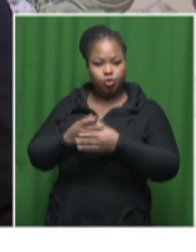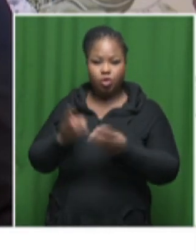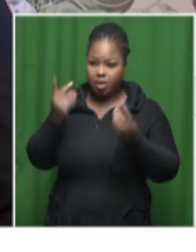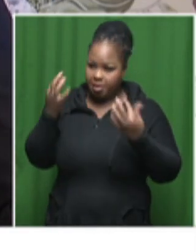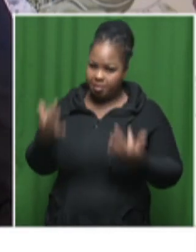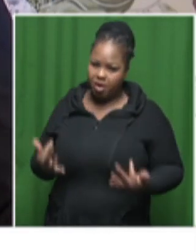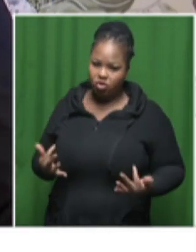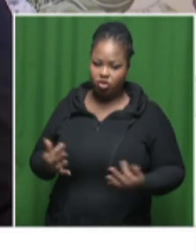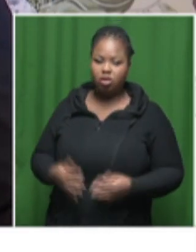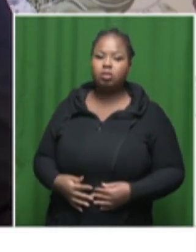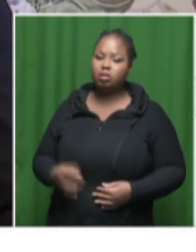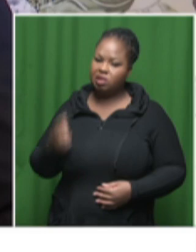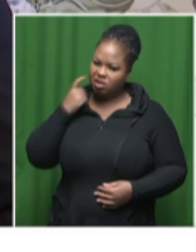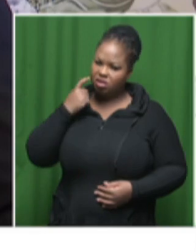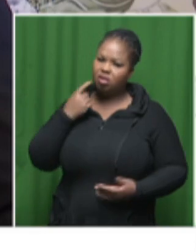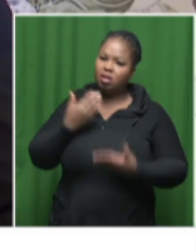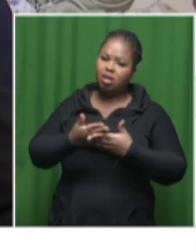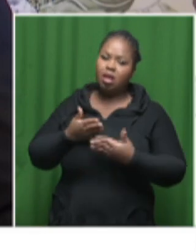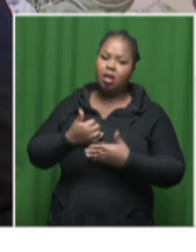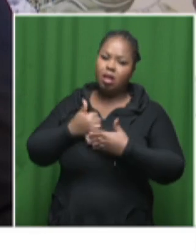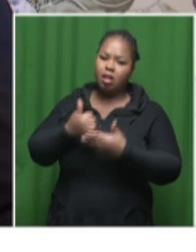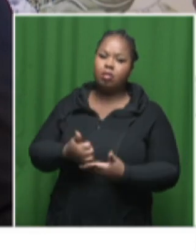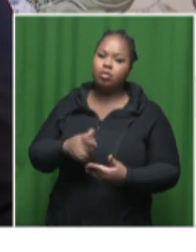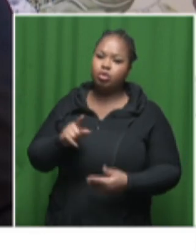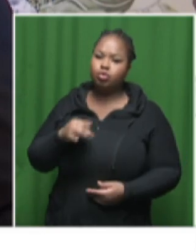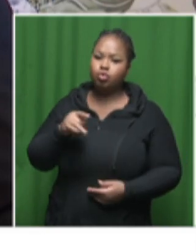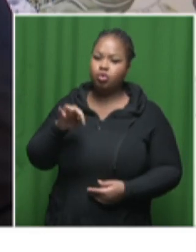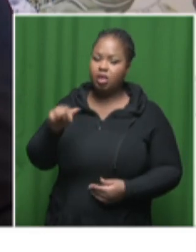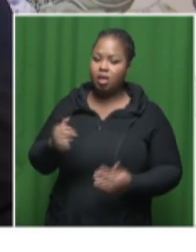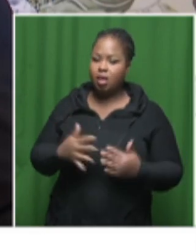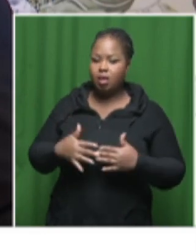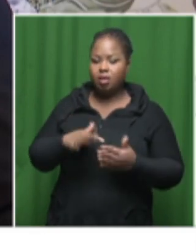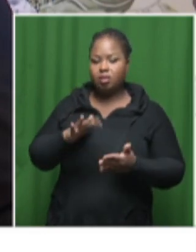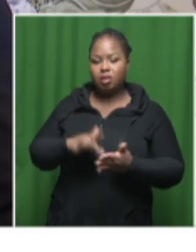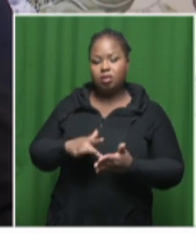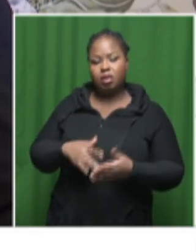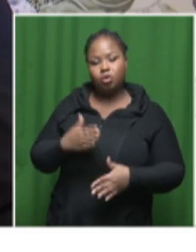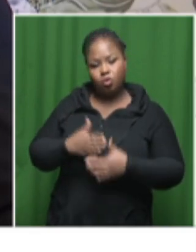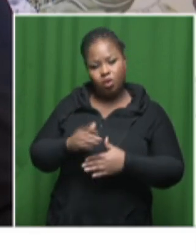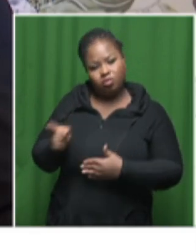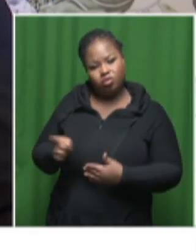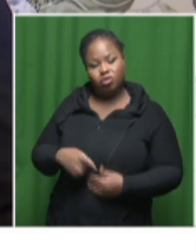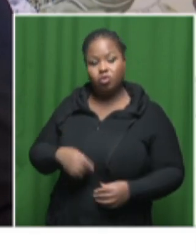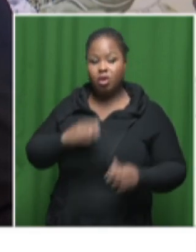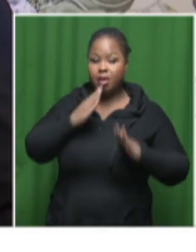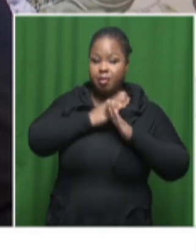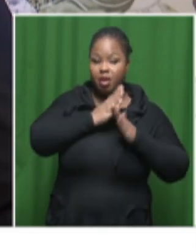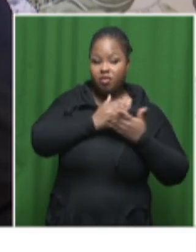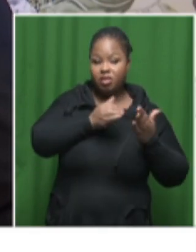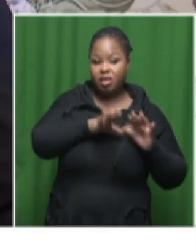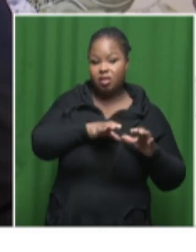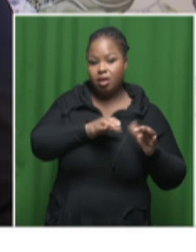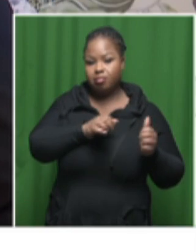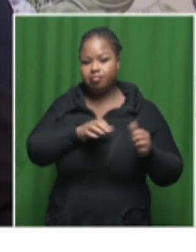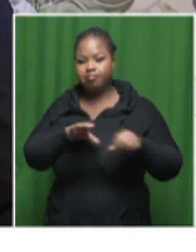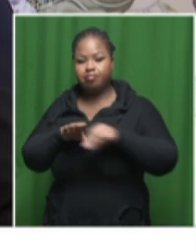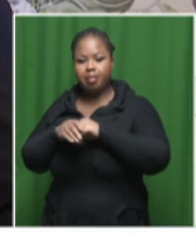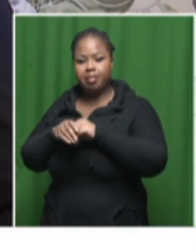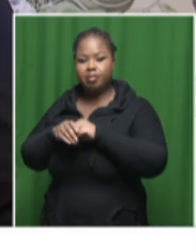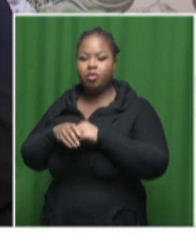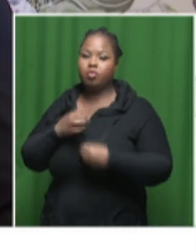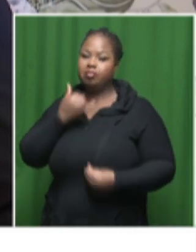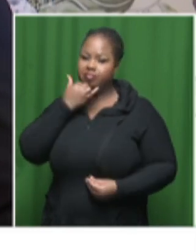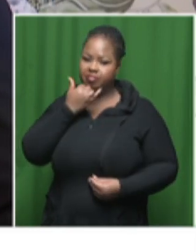they can be able to work in these Thuthuzela care centers. And we are very grateful that the private sector is coming in. The reality is that